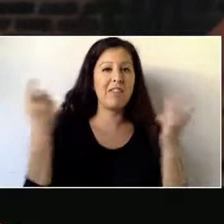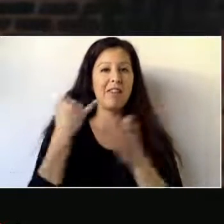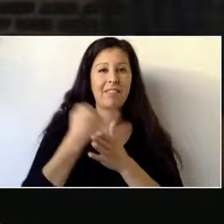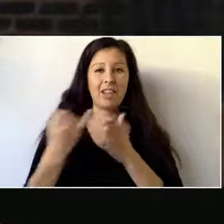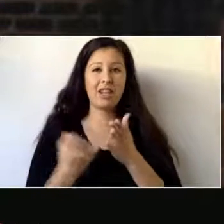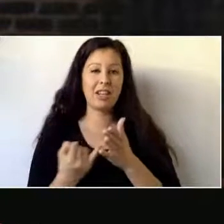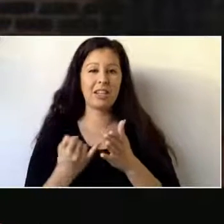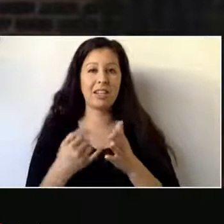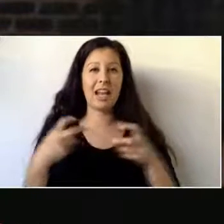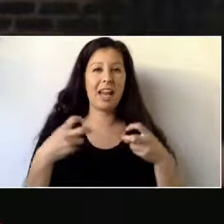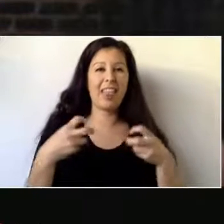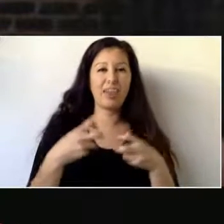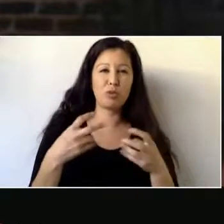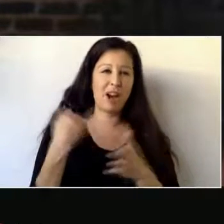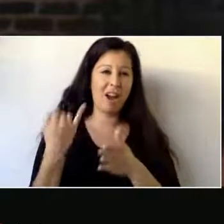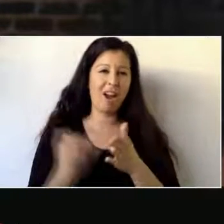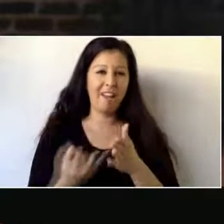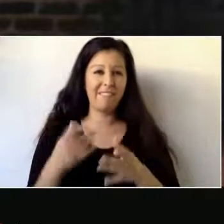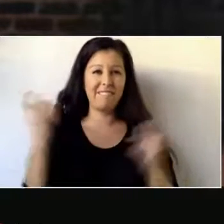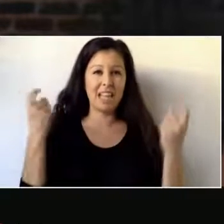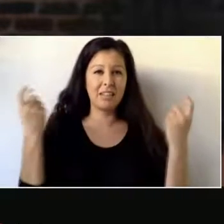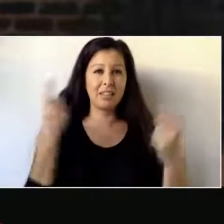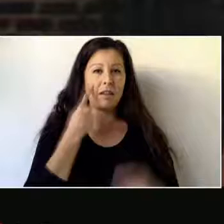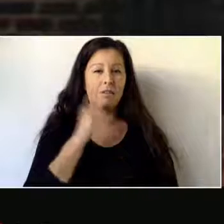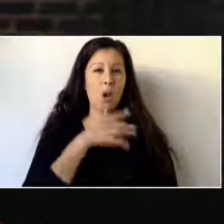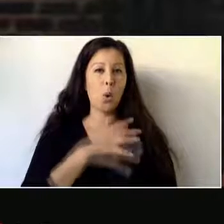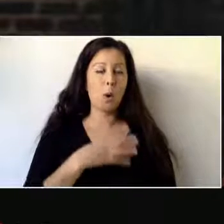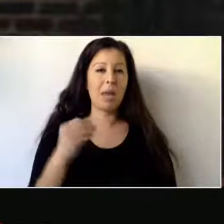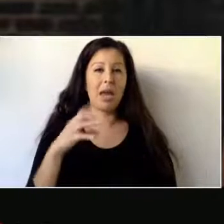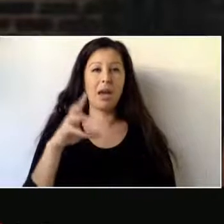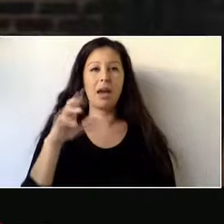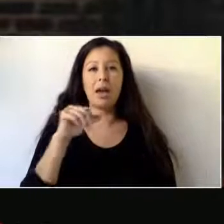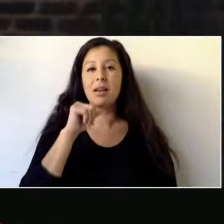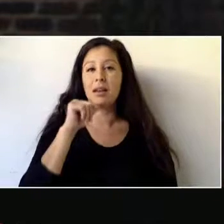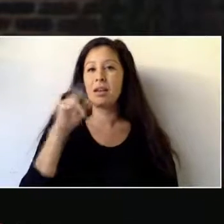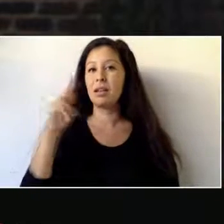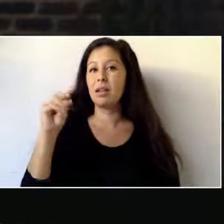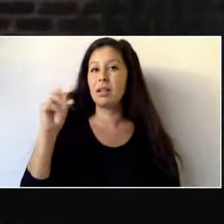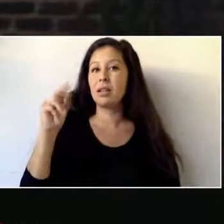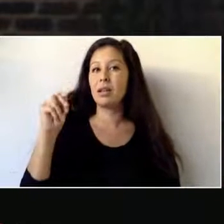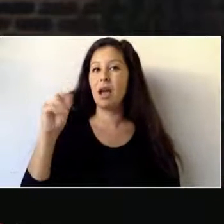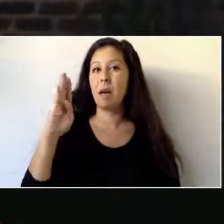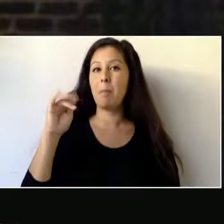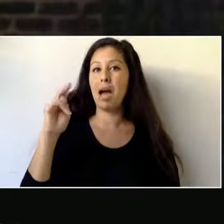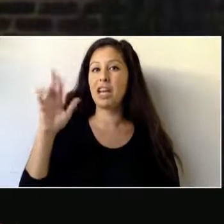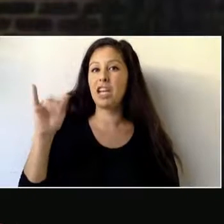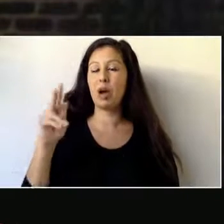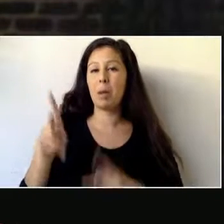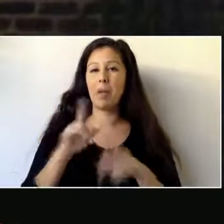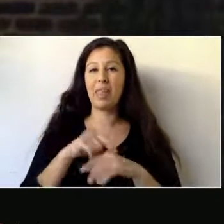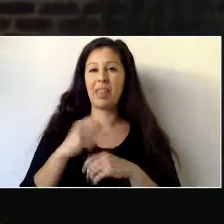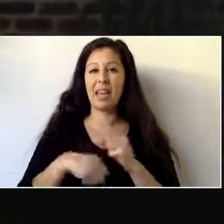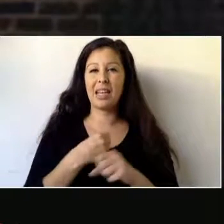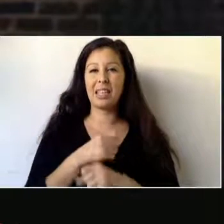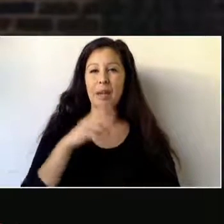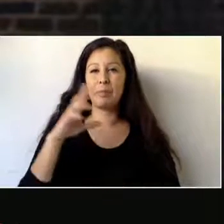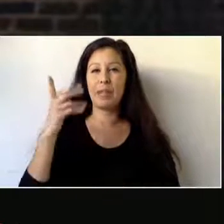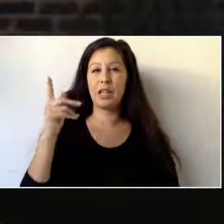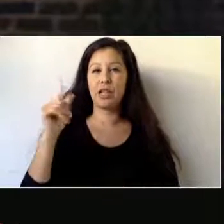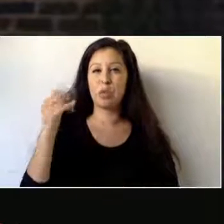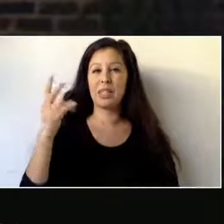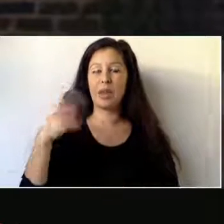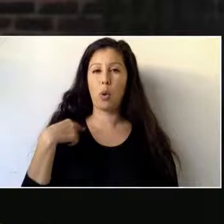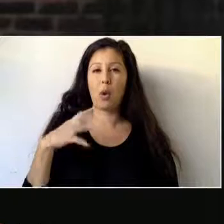art, electronic art festival for women and non-binary folks. And like that year, 2017 year, we collaborated